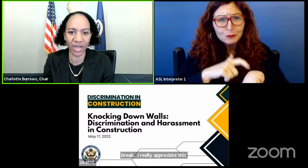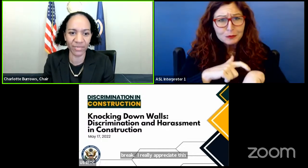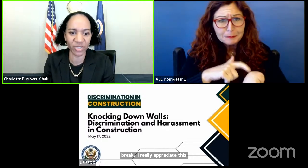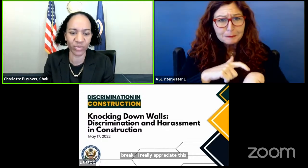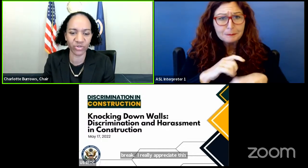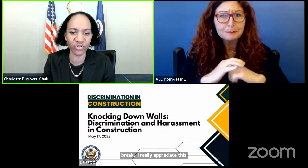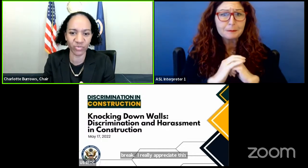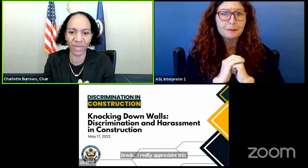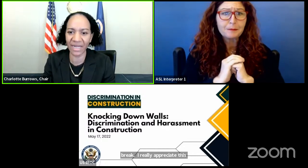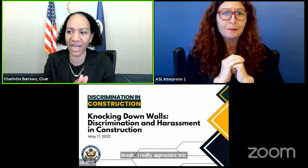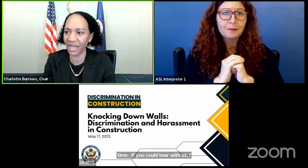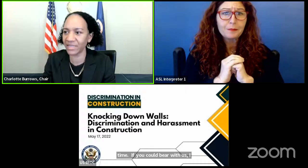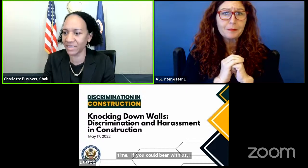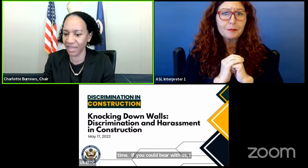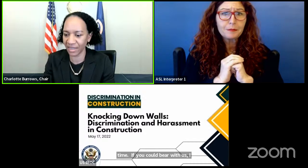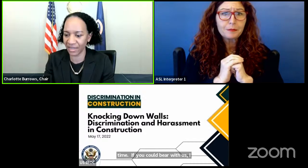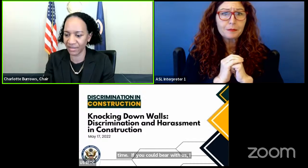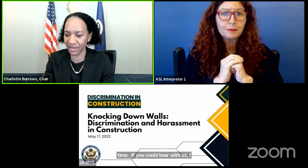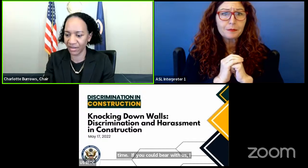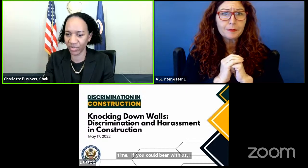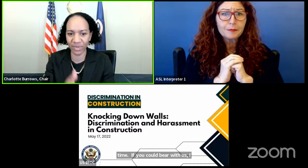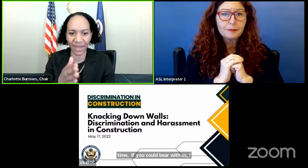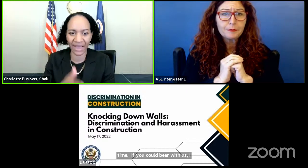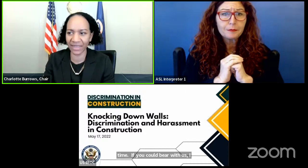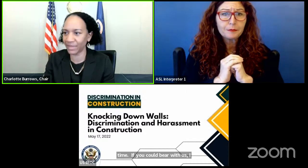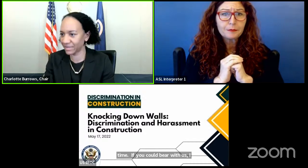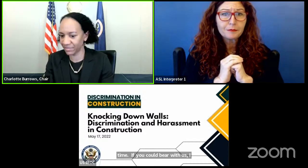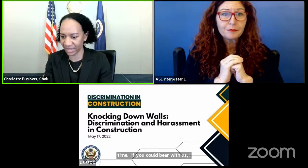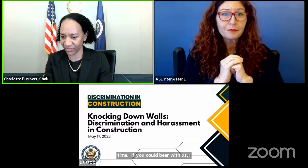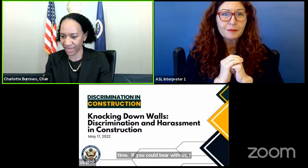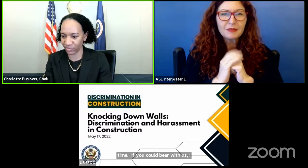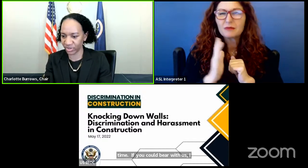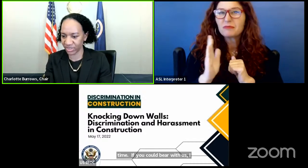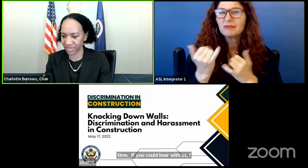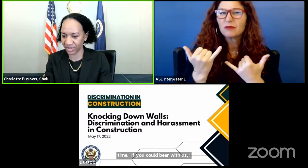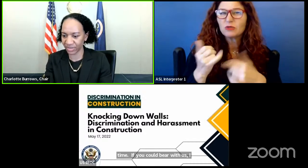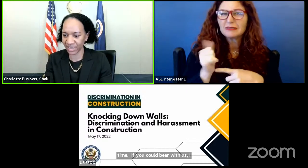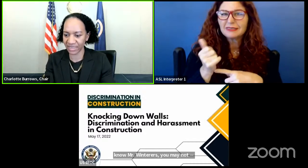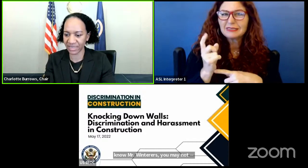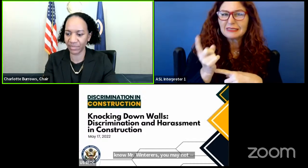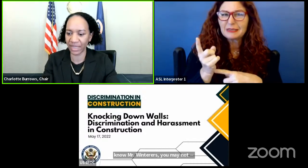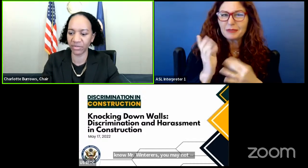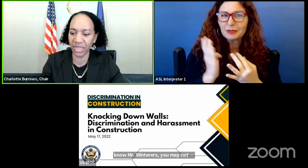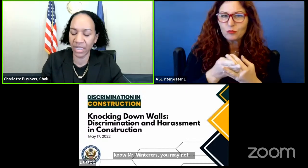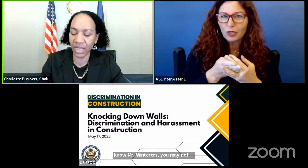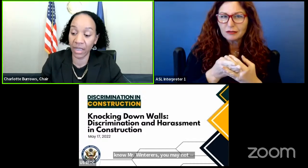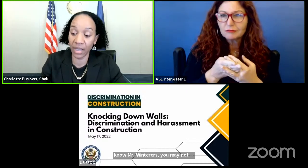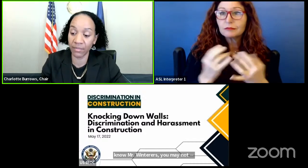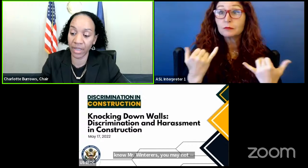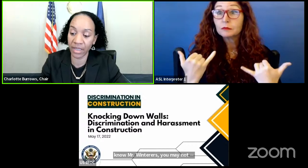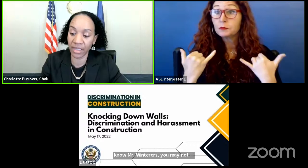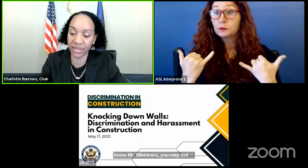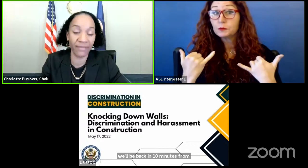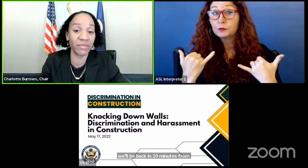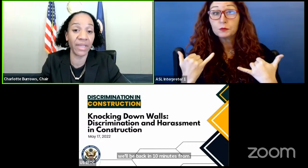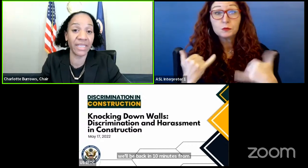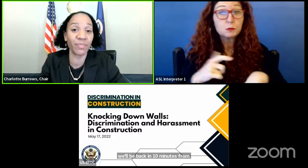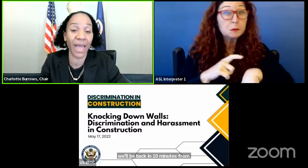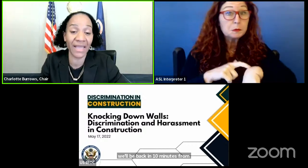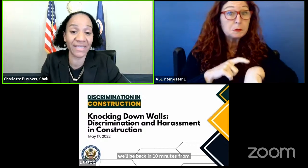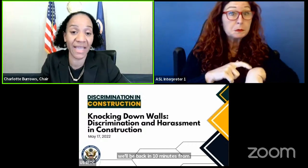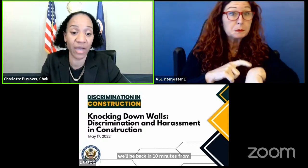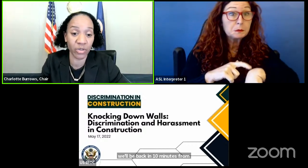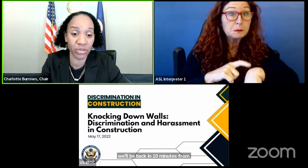i know uh mr winters you may not uh we'll be back in about 10 minutes from now which is looks like it's about um 11